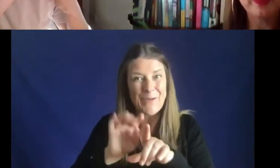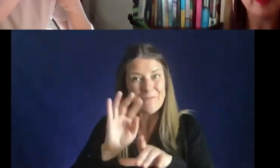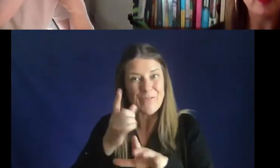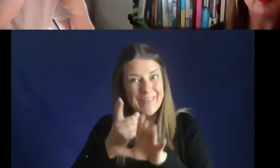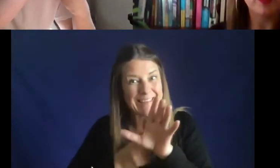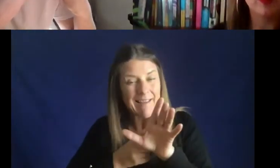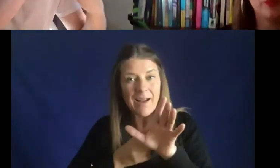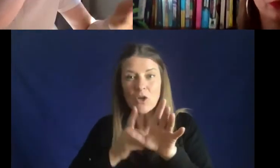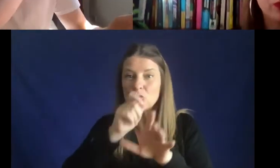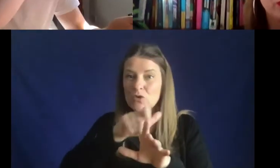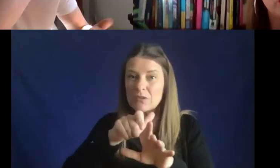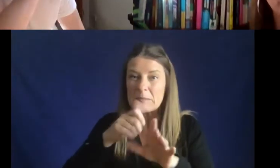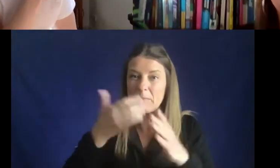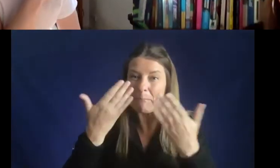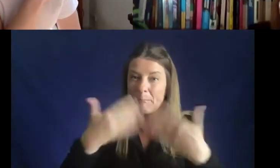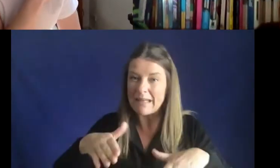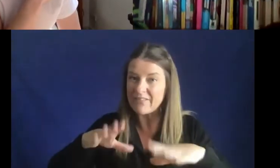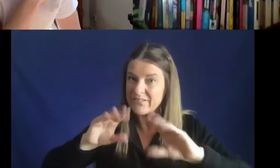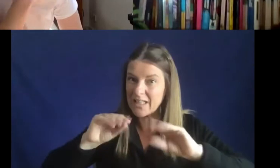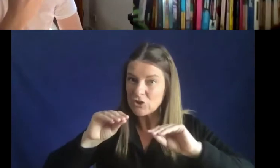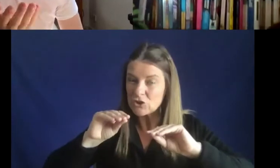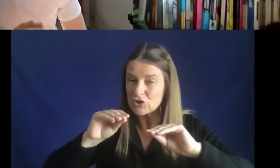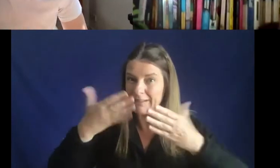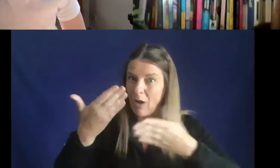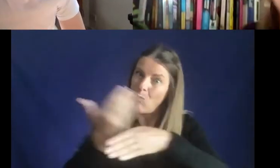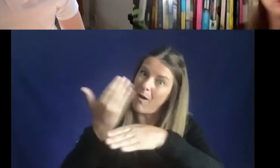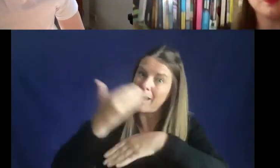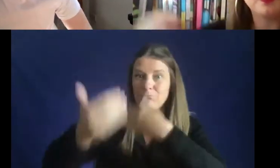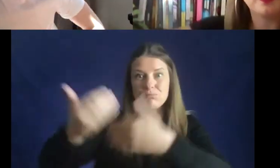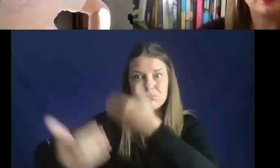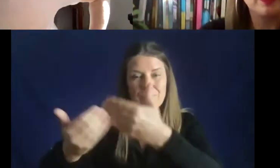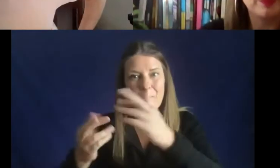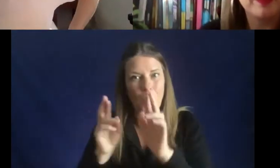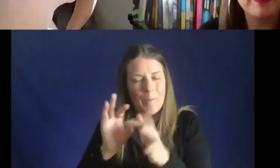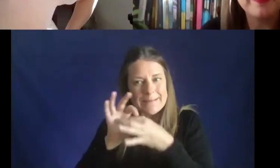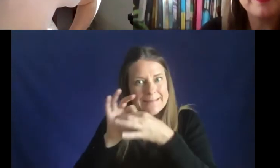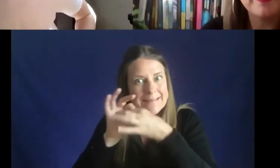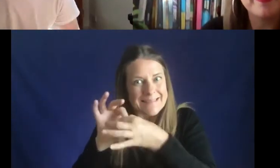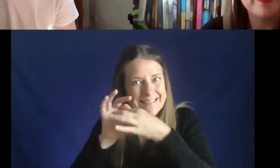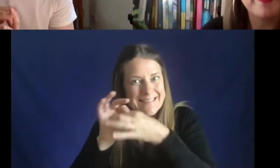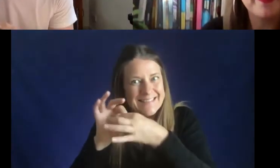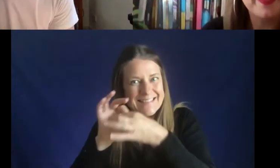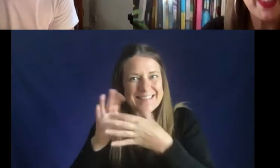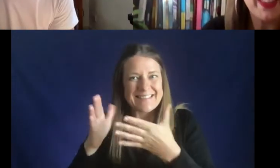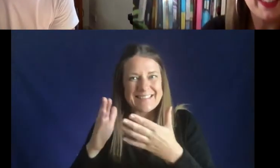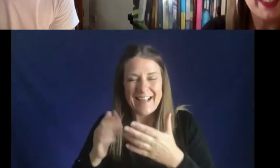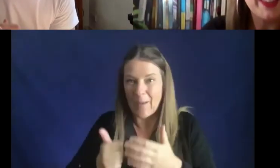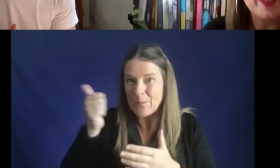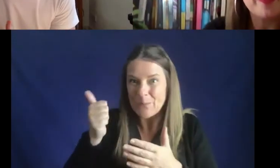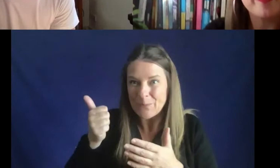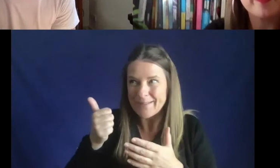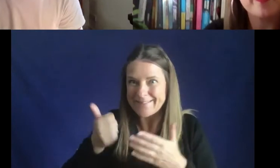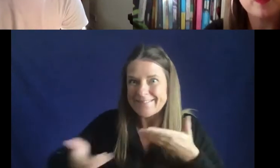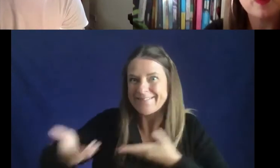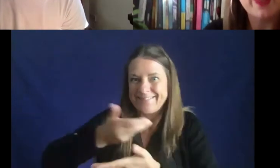and keep having the open discussions, which maybe I can talk more about at the end of this actually, that me and